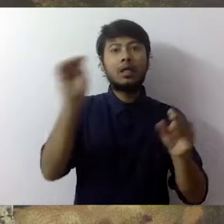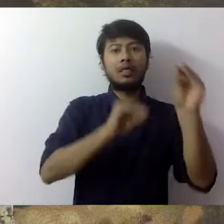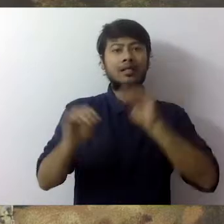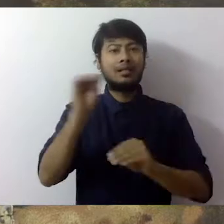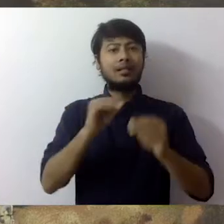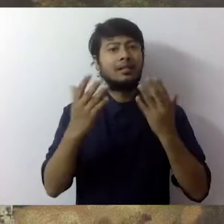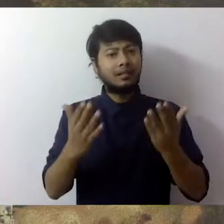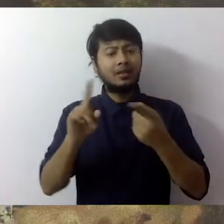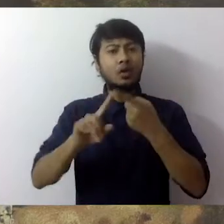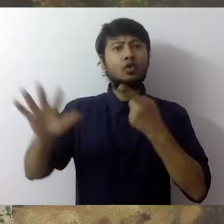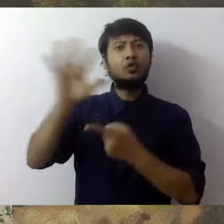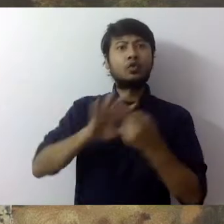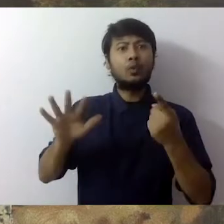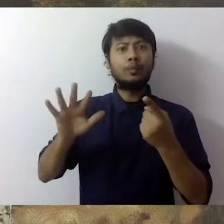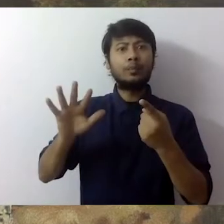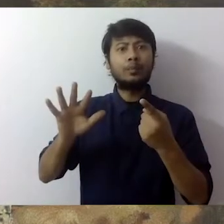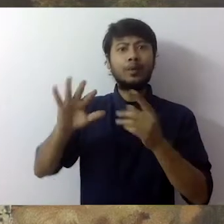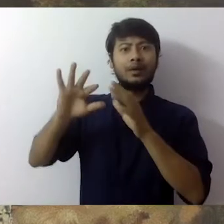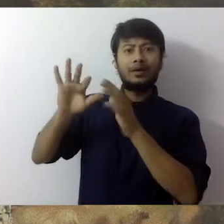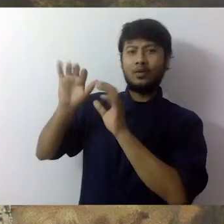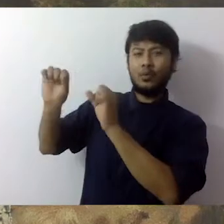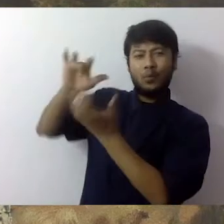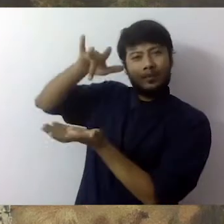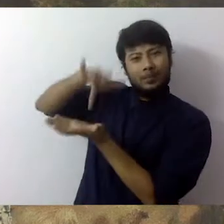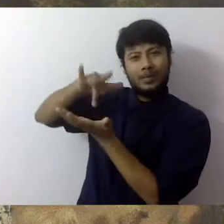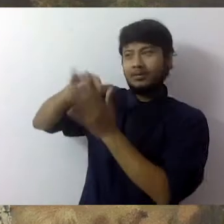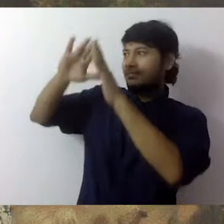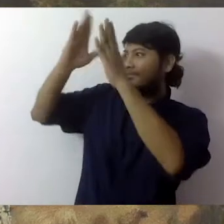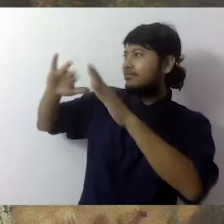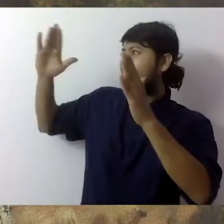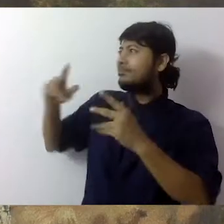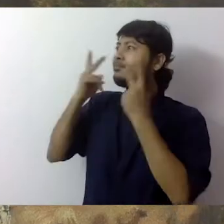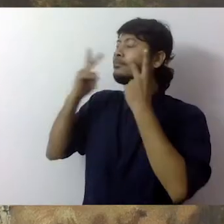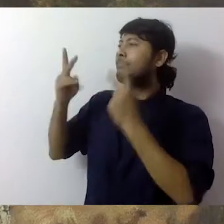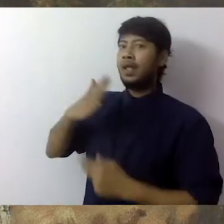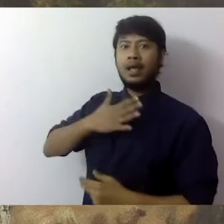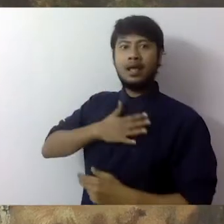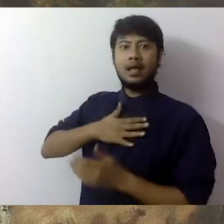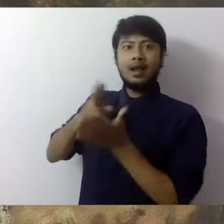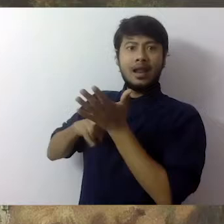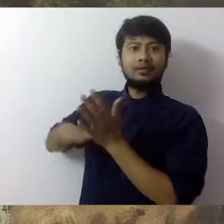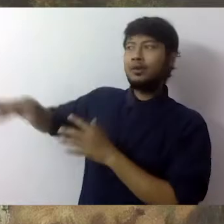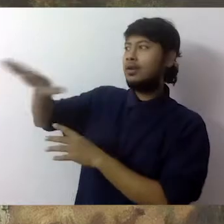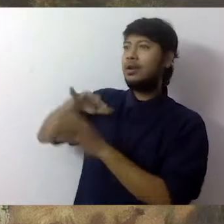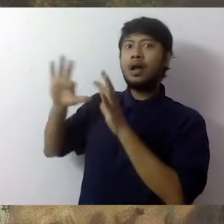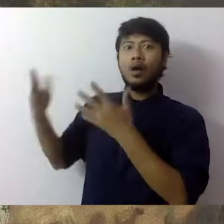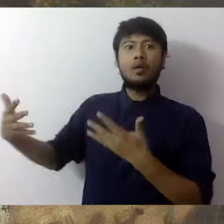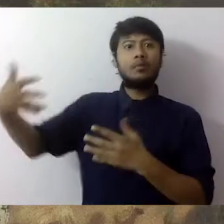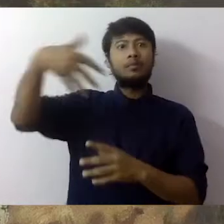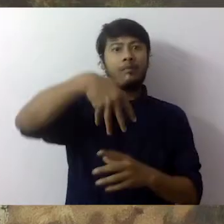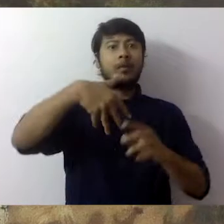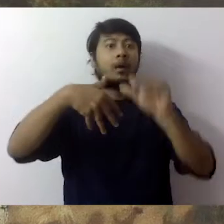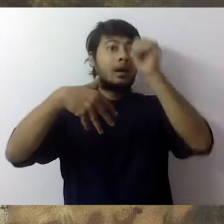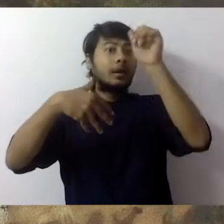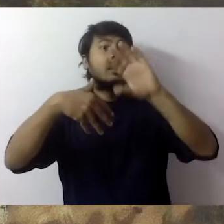of European landscapes with cutouts of figures from popular posters, were hugely popular around the period of